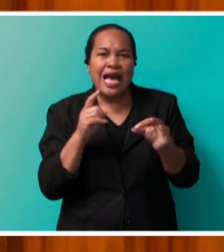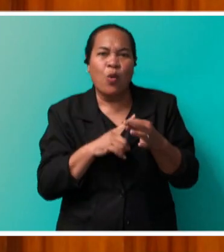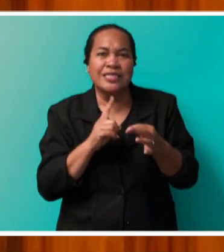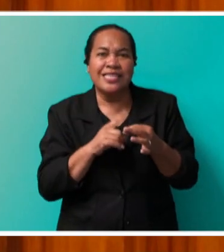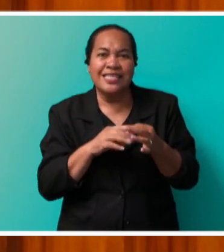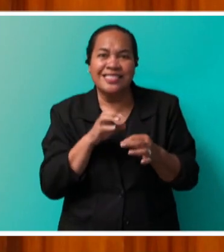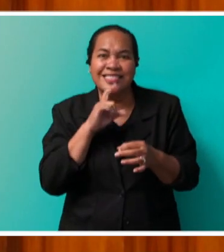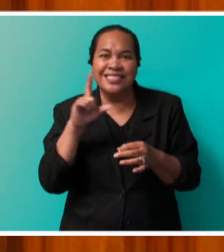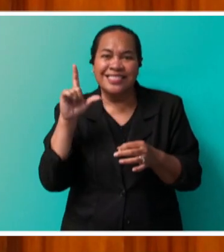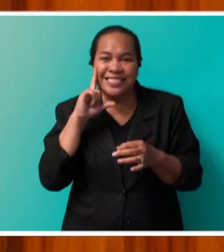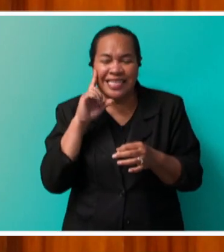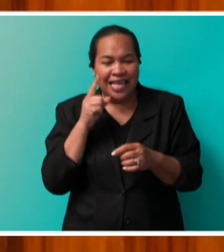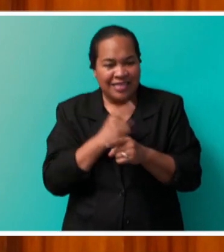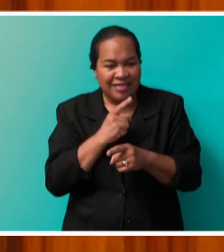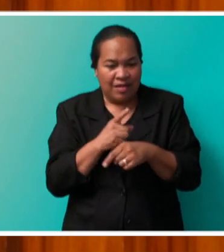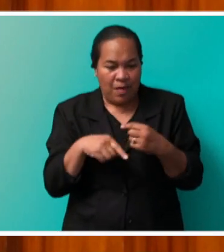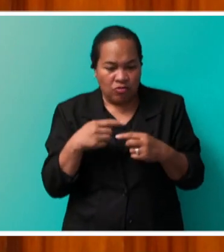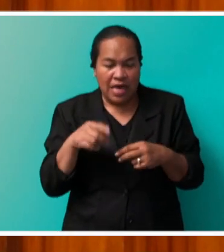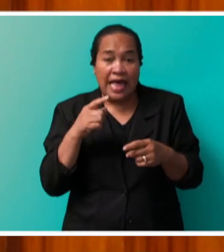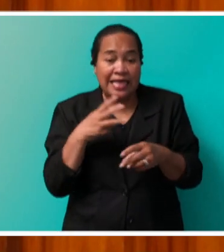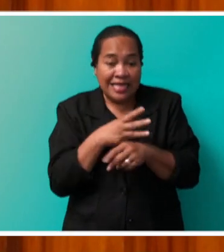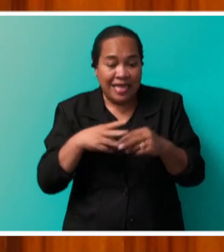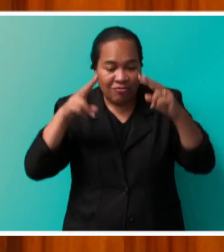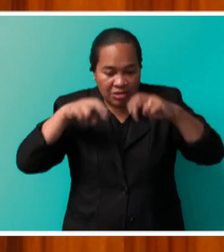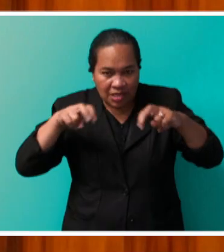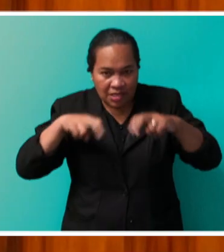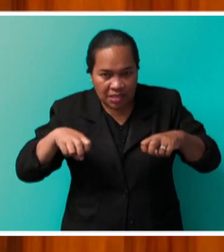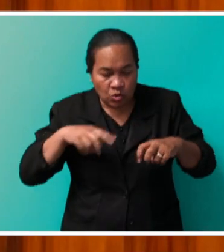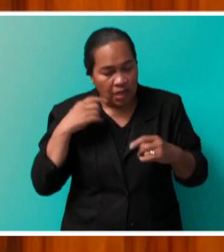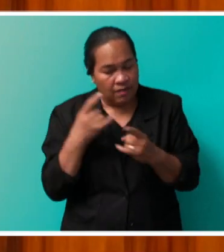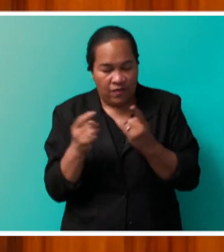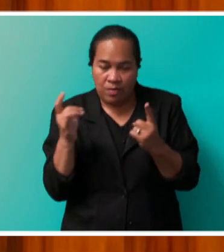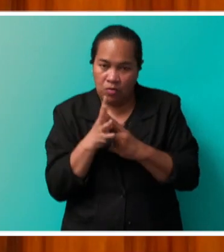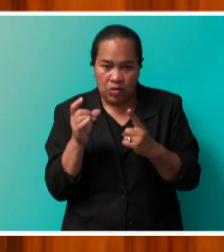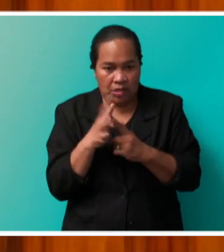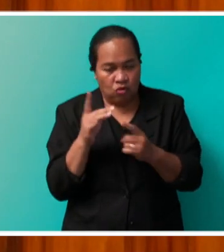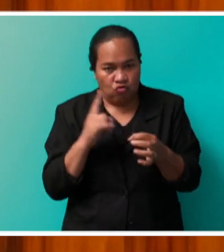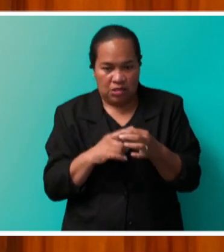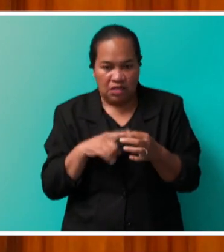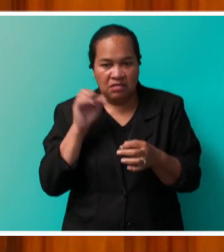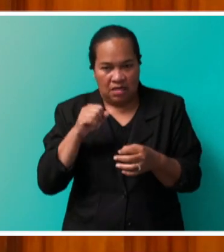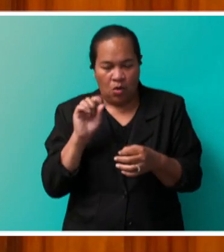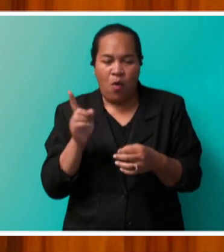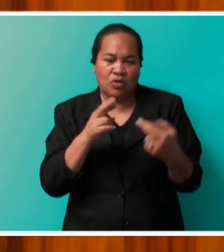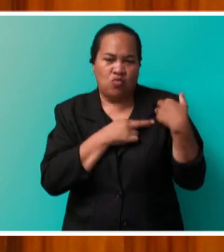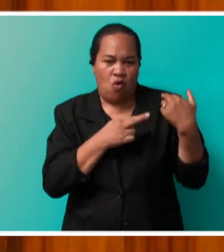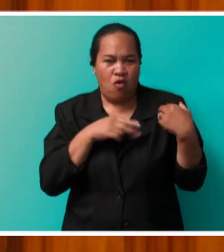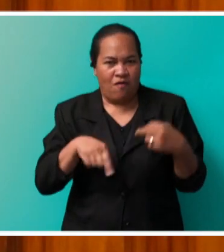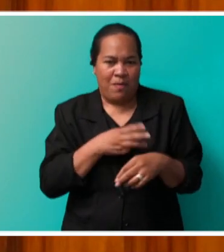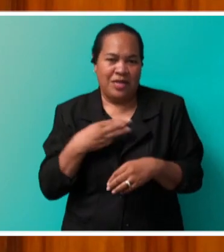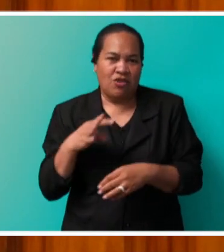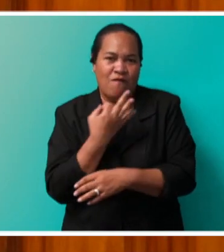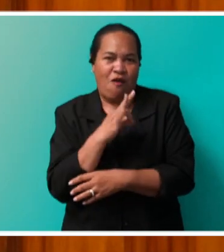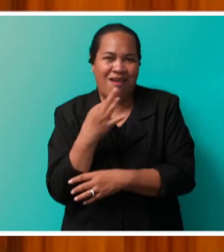on the statement on timber research that I delivered, raising a crucial question on the role of the Ministry of Forestry in this